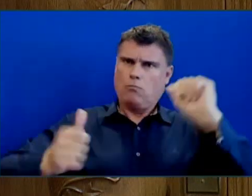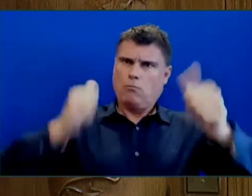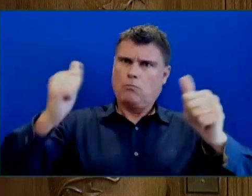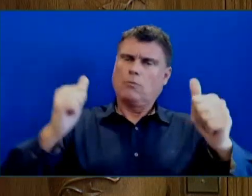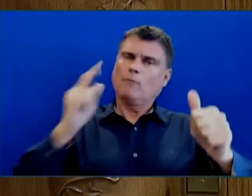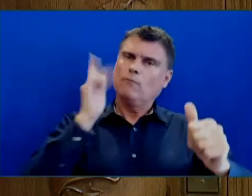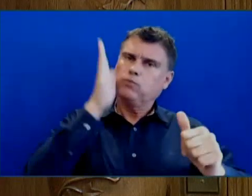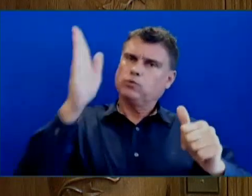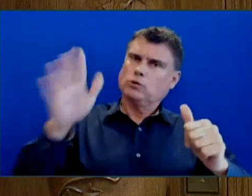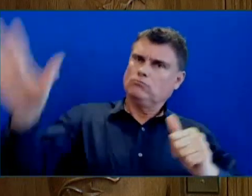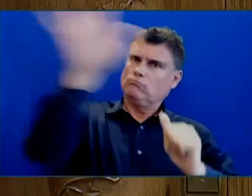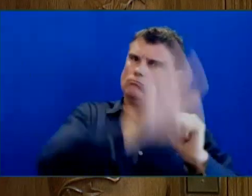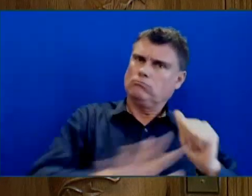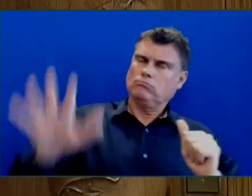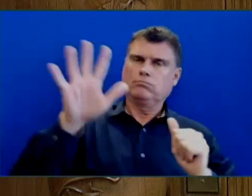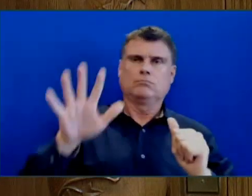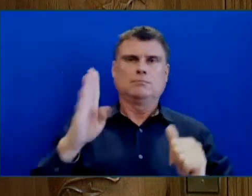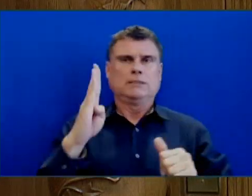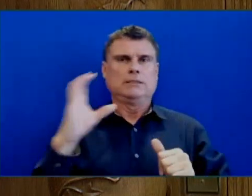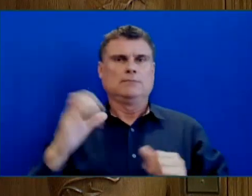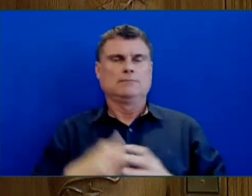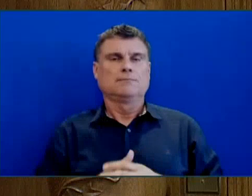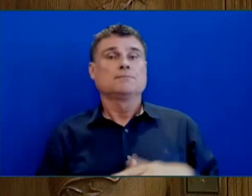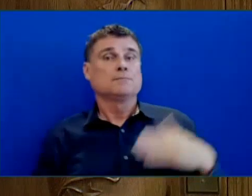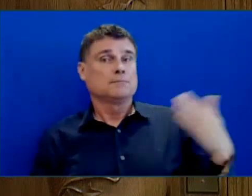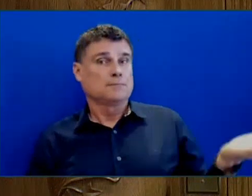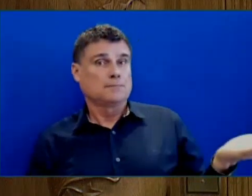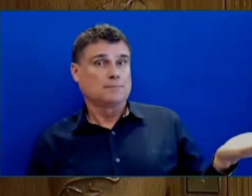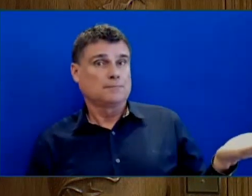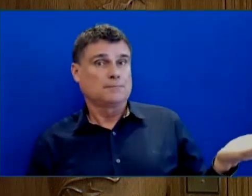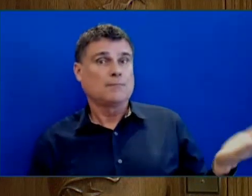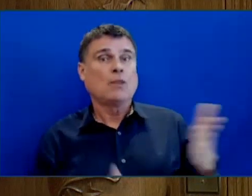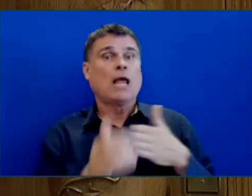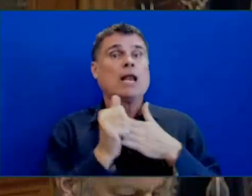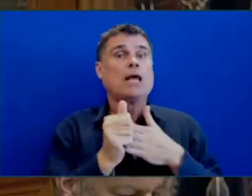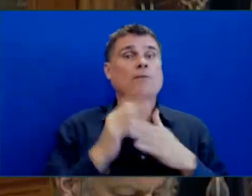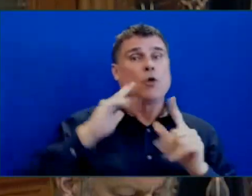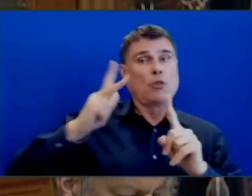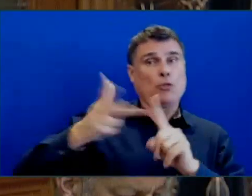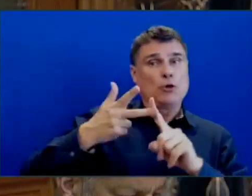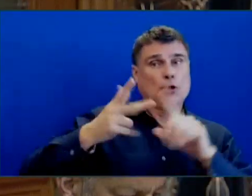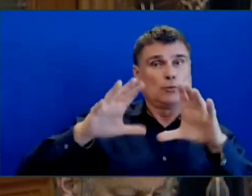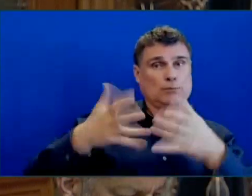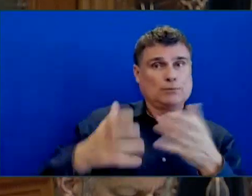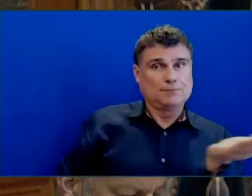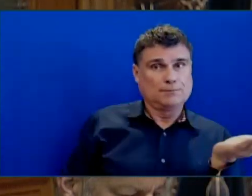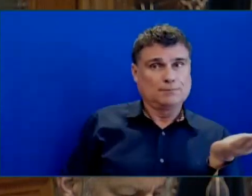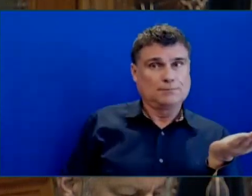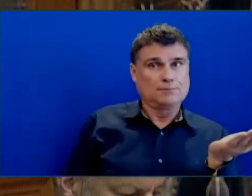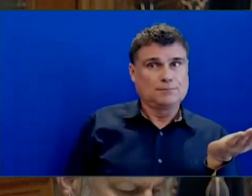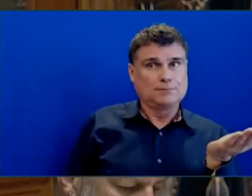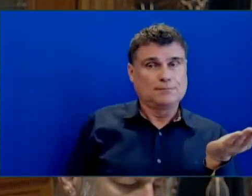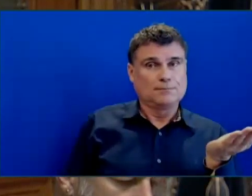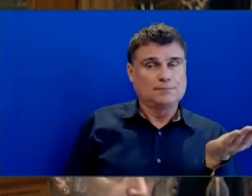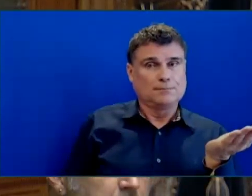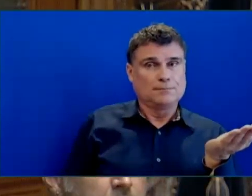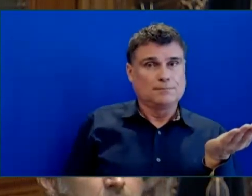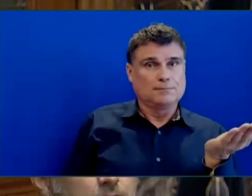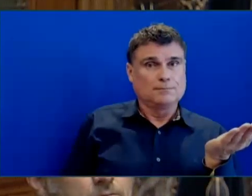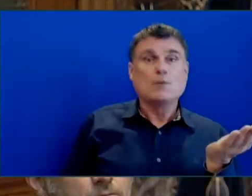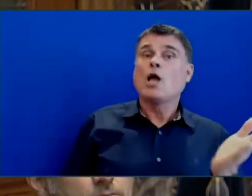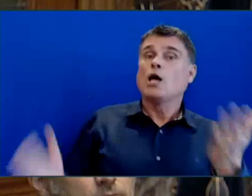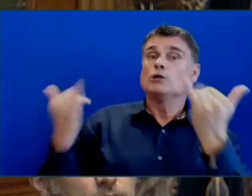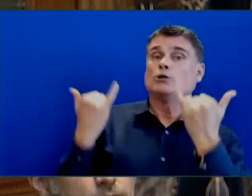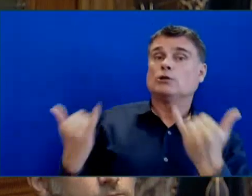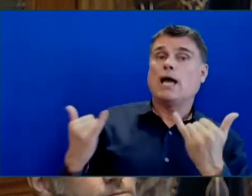Leader of the third party. Thank you, Honourable Speaker. Today in the Tyee, Katie Hislop has an article summarising the Representative for